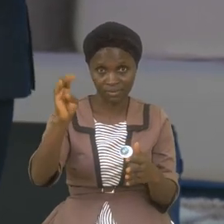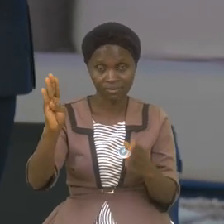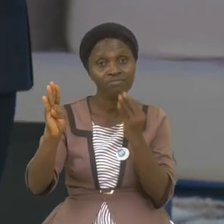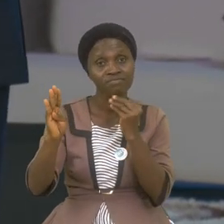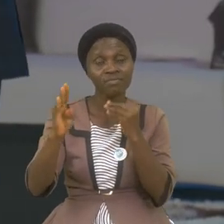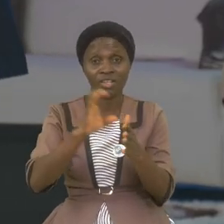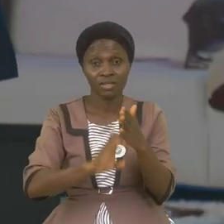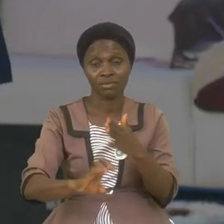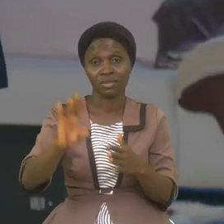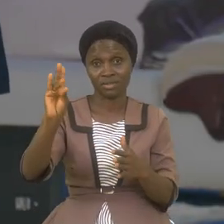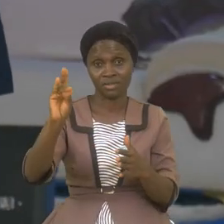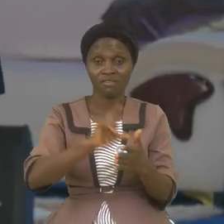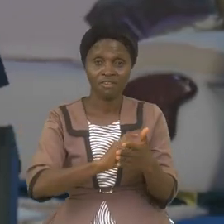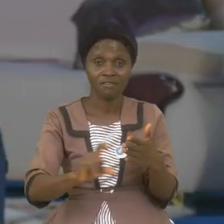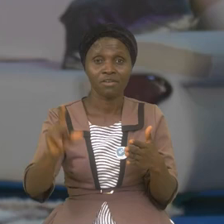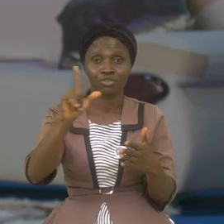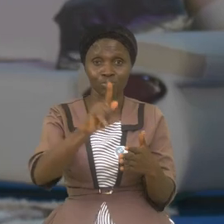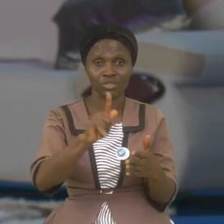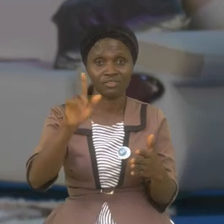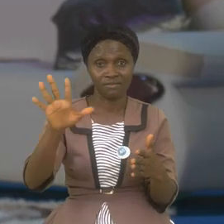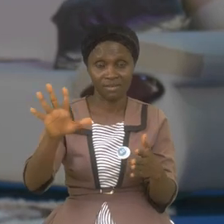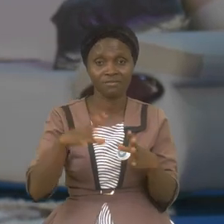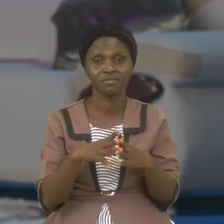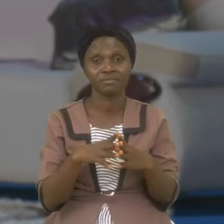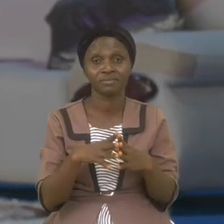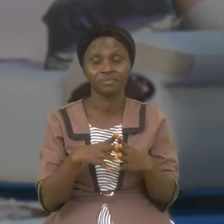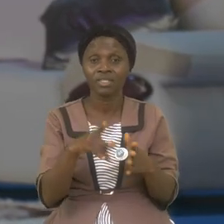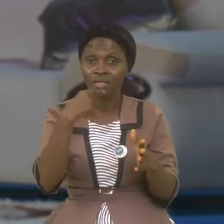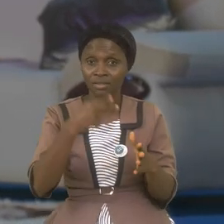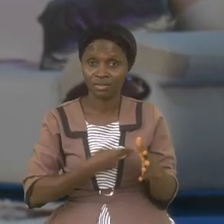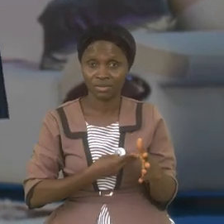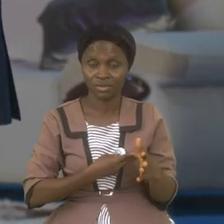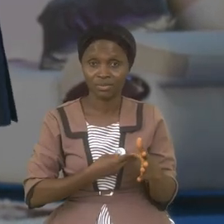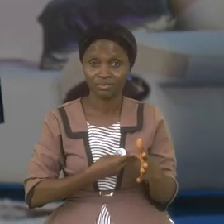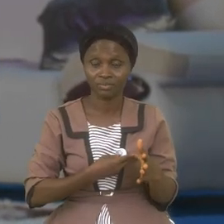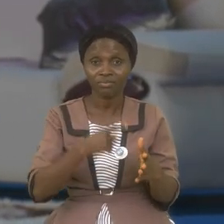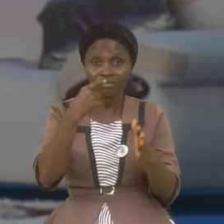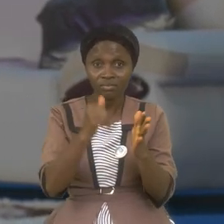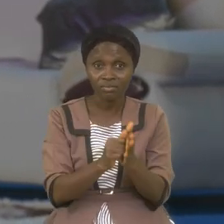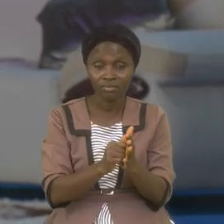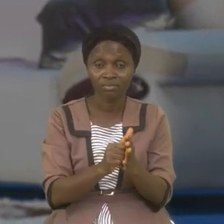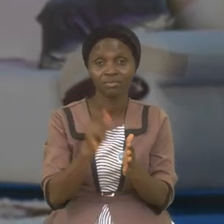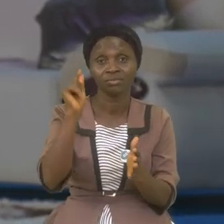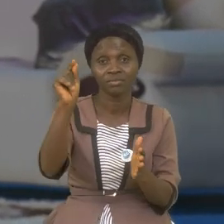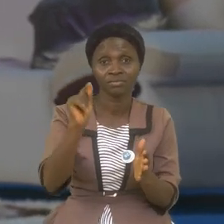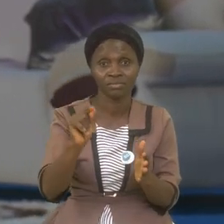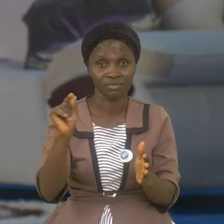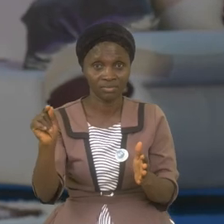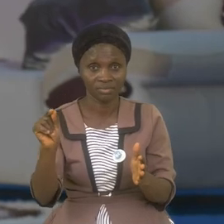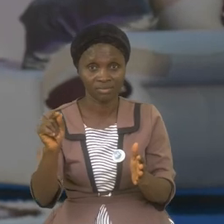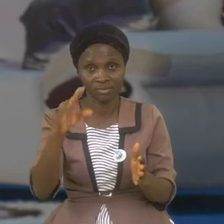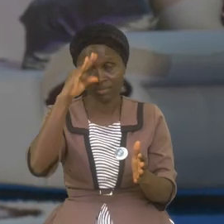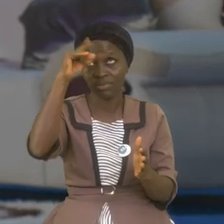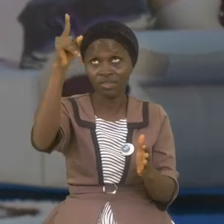7, reading from verse 25. It tells us, it says, wherefore he is